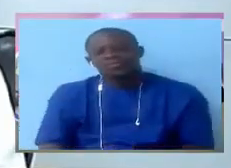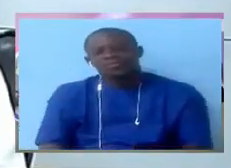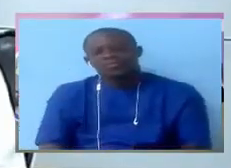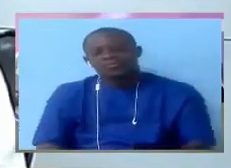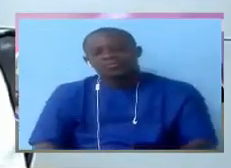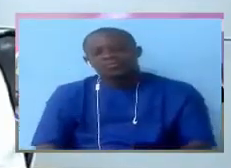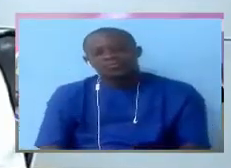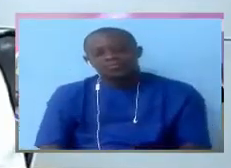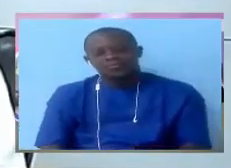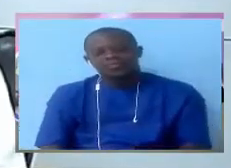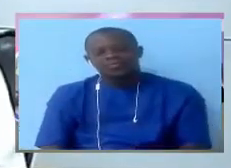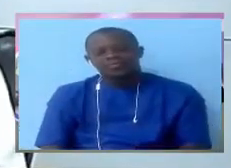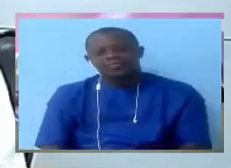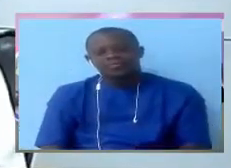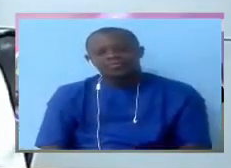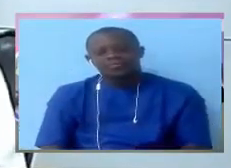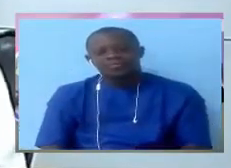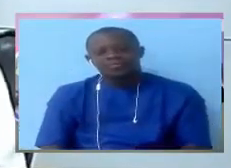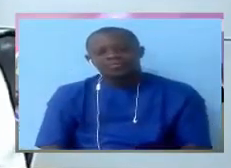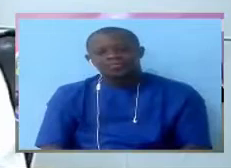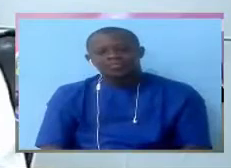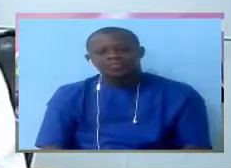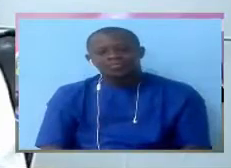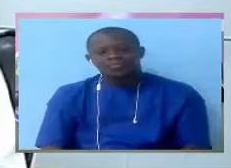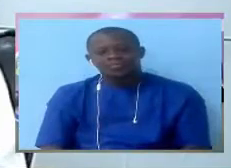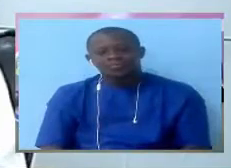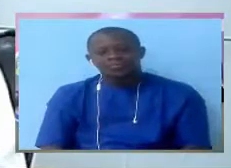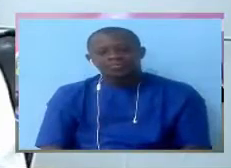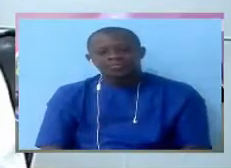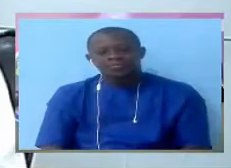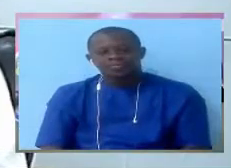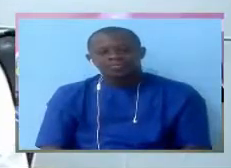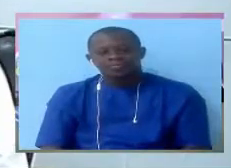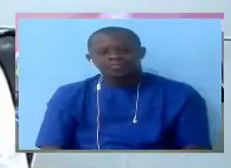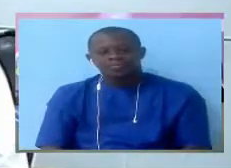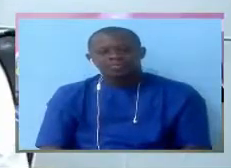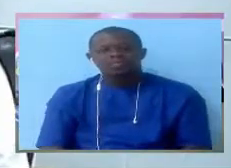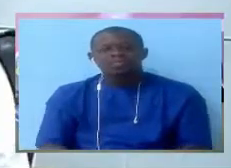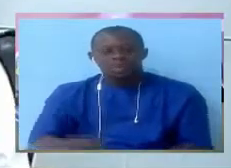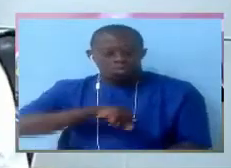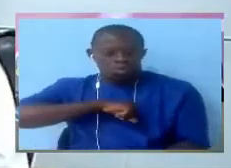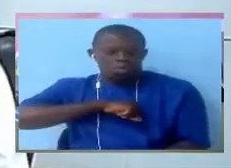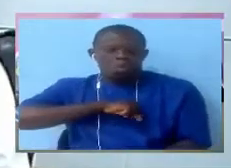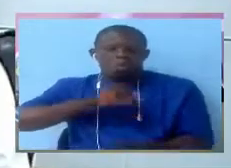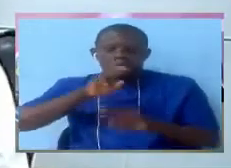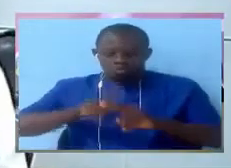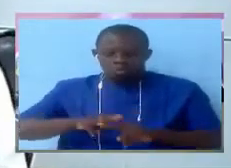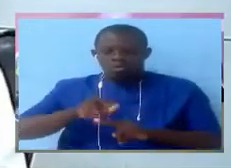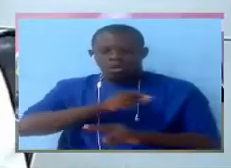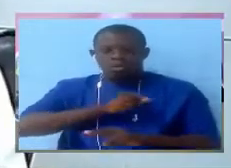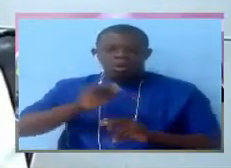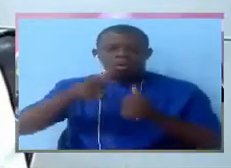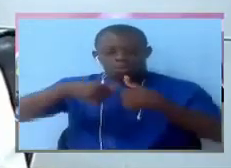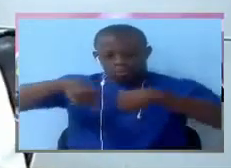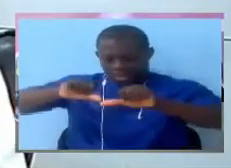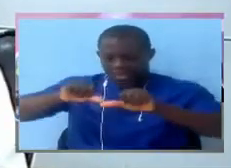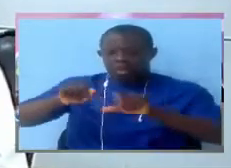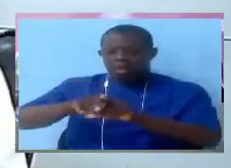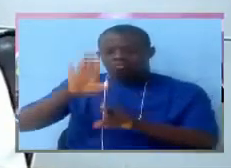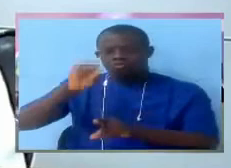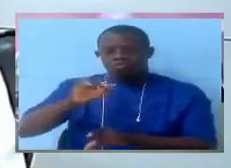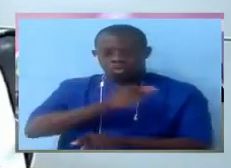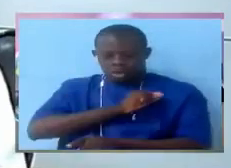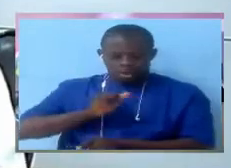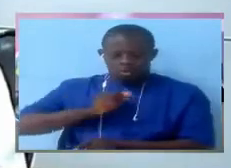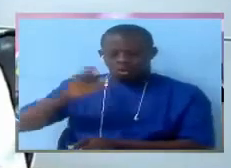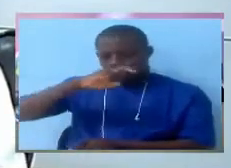office to sit with our colleagues and brew ataya or anything like that, or even chat with them. Ñu ngi tok sun site, ñu ngi def sun liggey dal. We